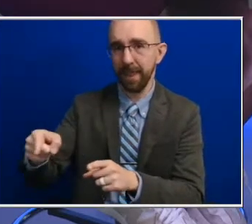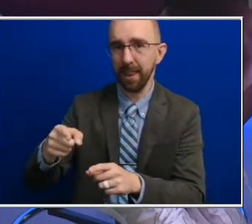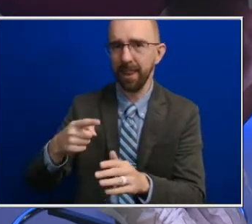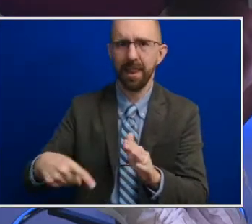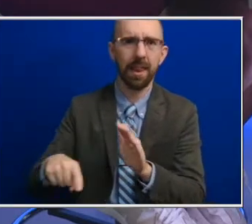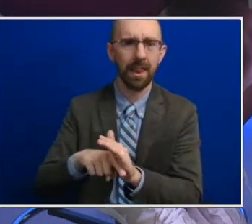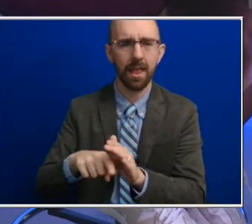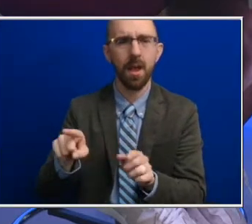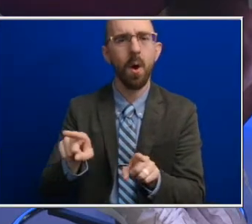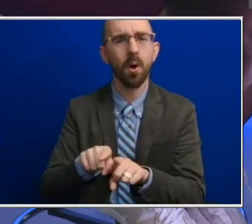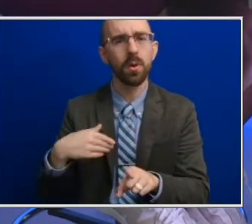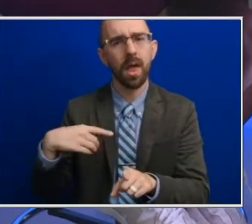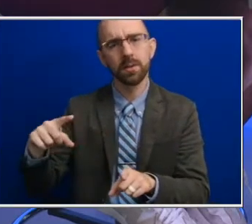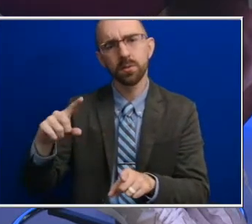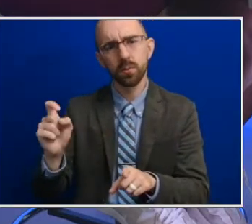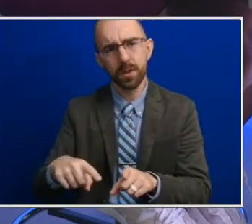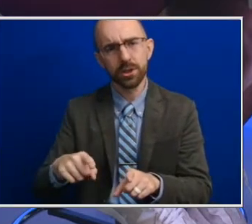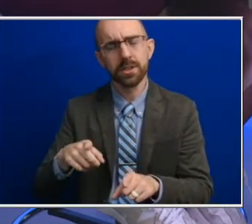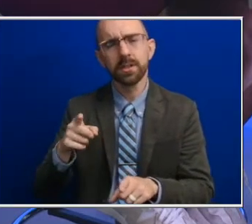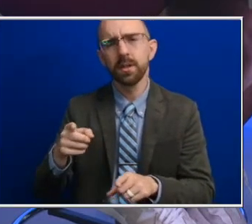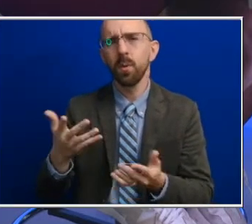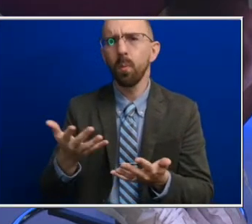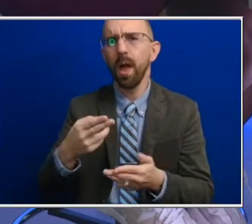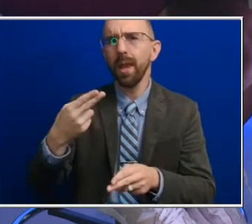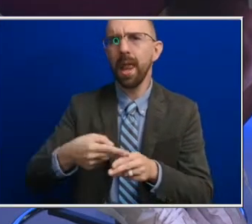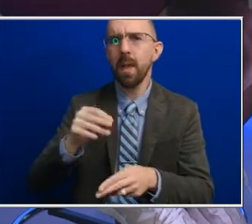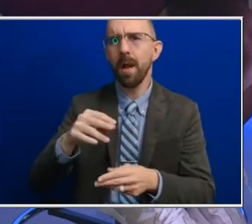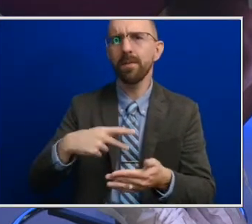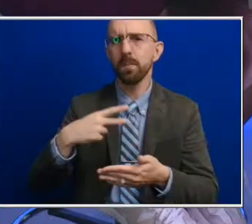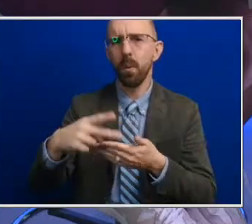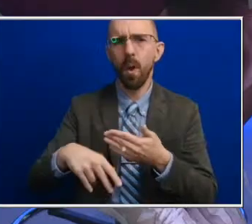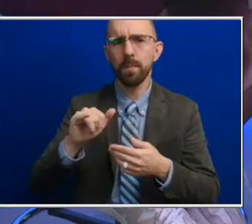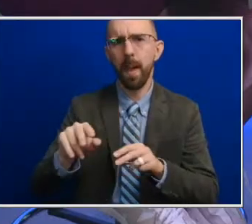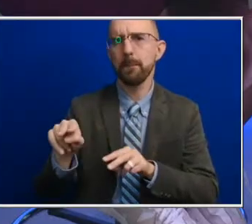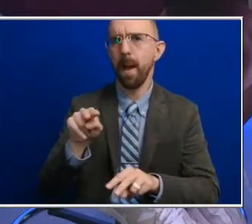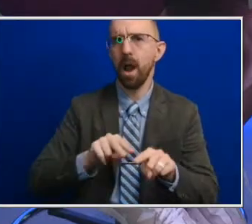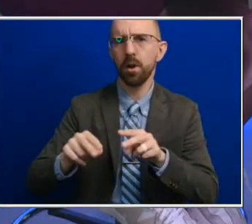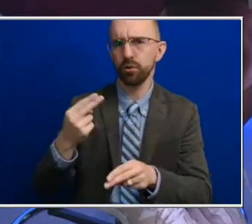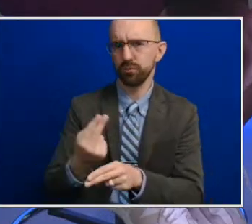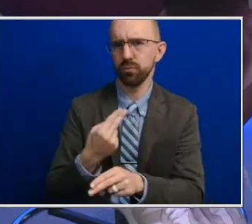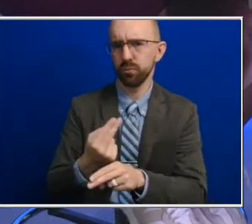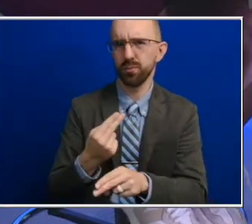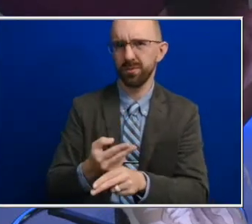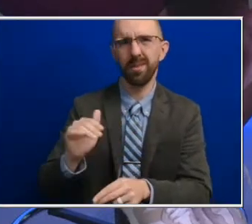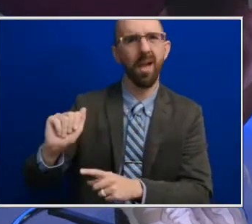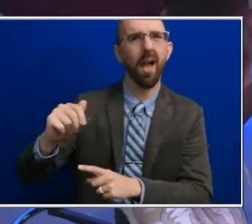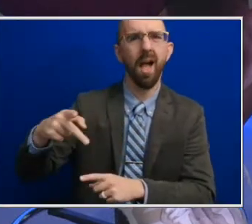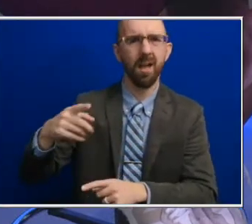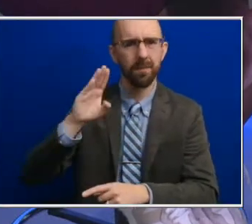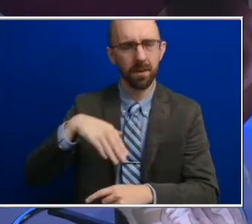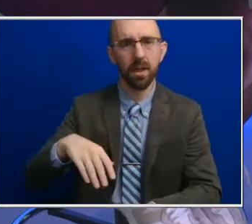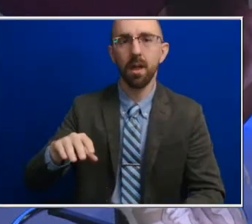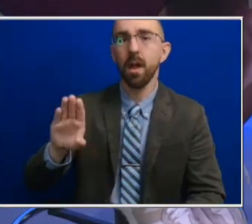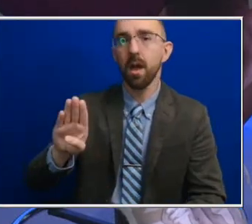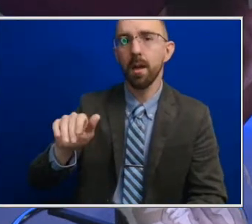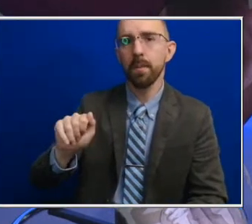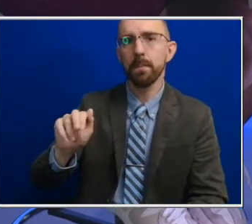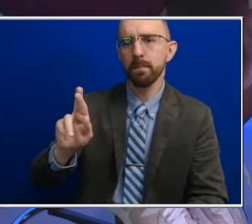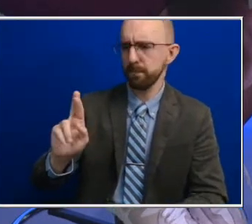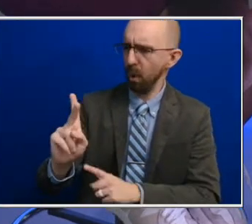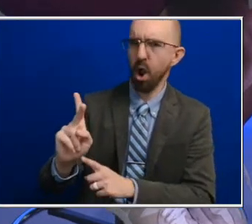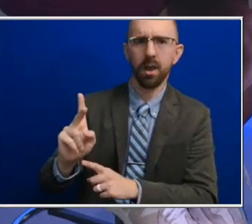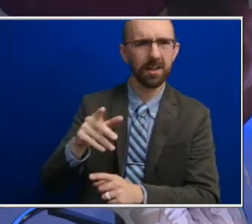has a question. Gene wants to know, what was the name of the program that monitors use? Do you happen to know? Bark. Bark's probably the... Can you spell